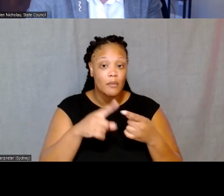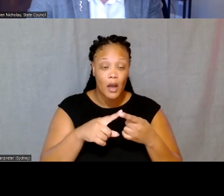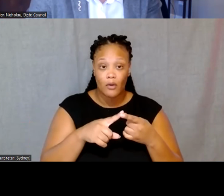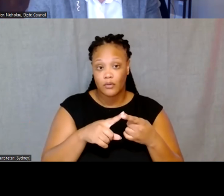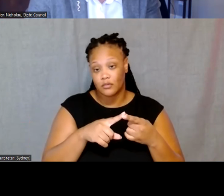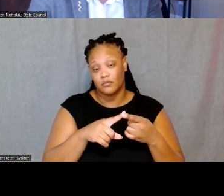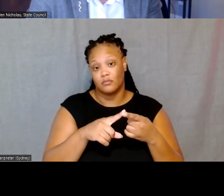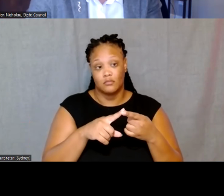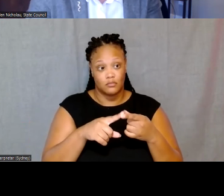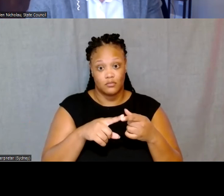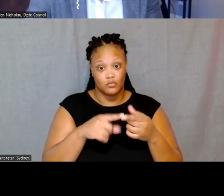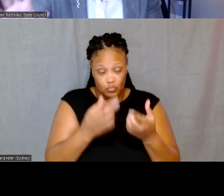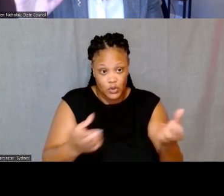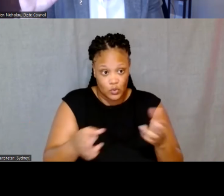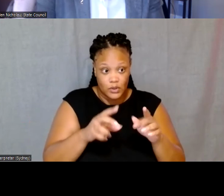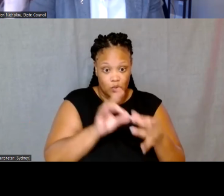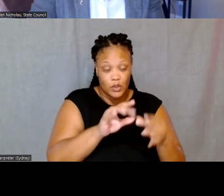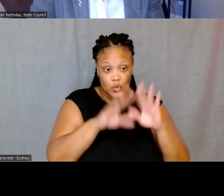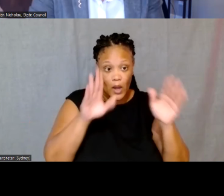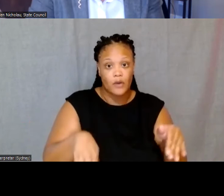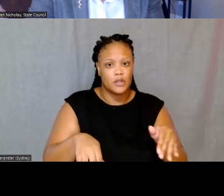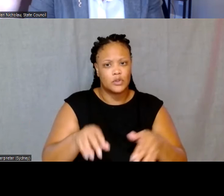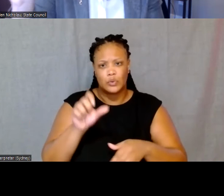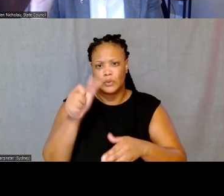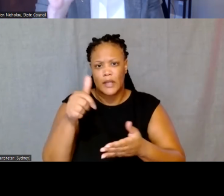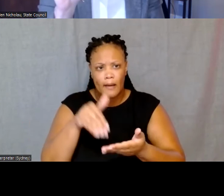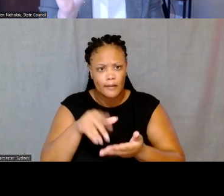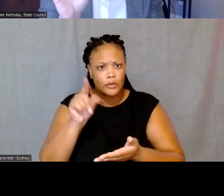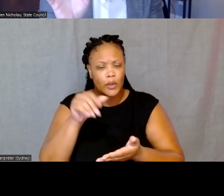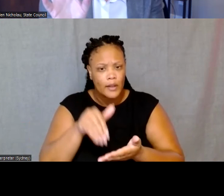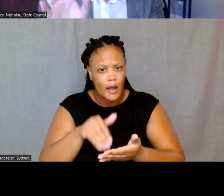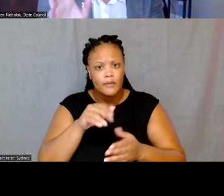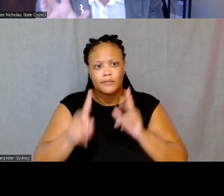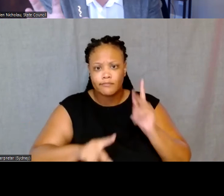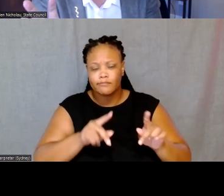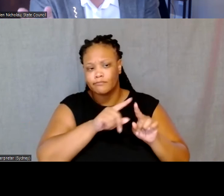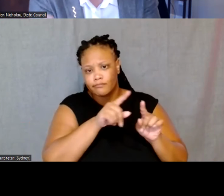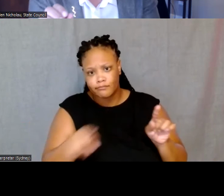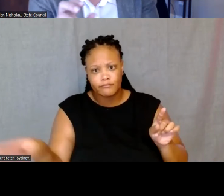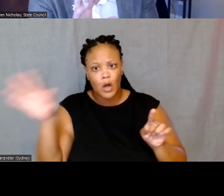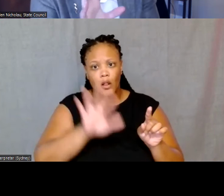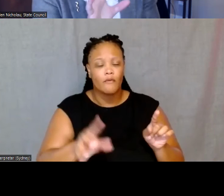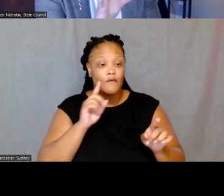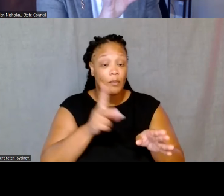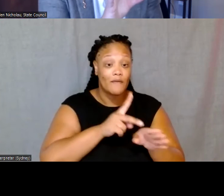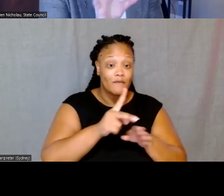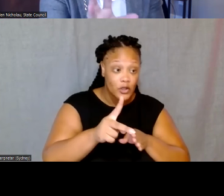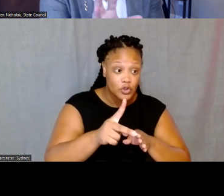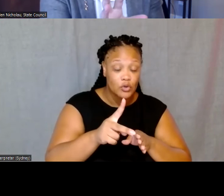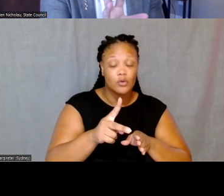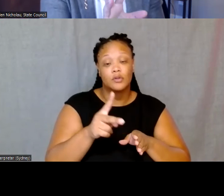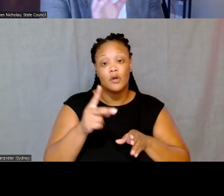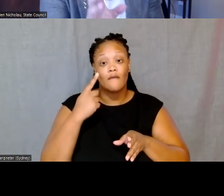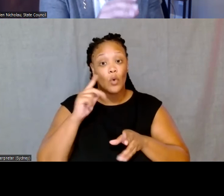thousands more over this last year. And that's both to professionals in the field, that's for people with developmental disabilities and